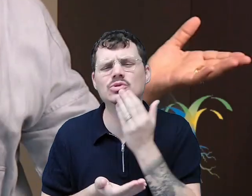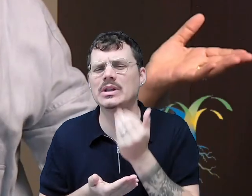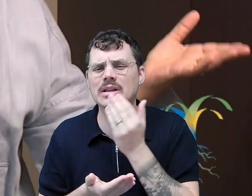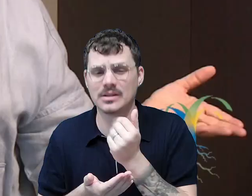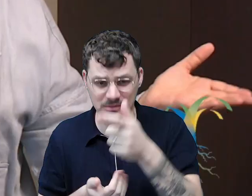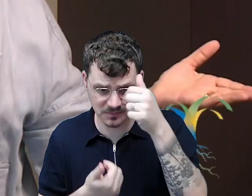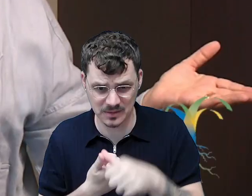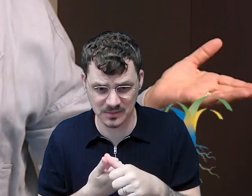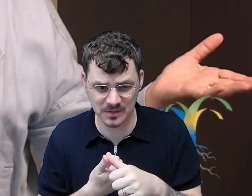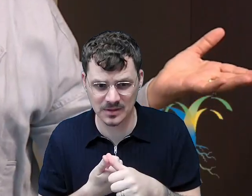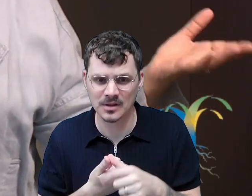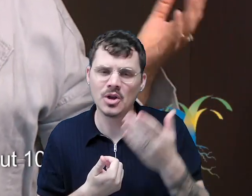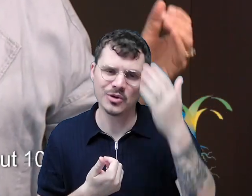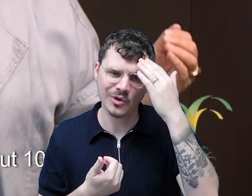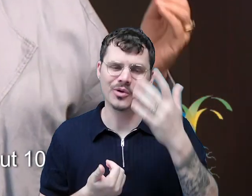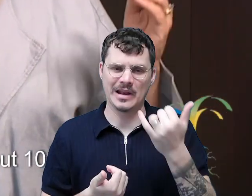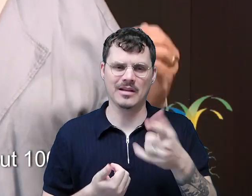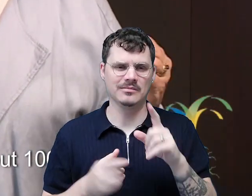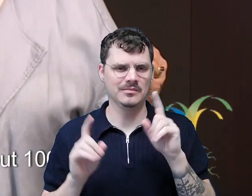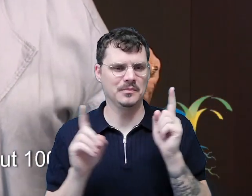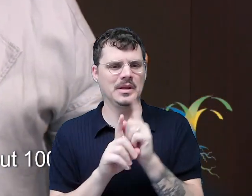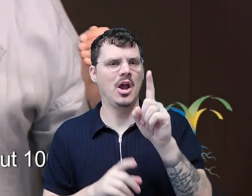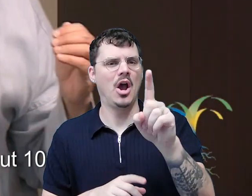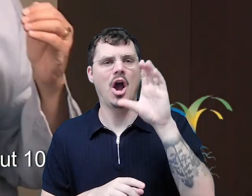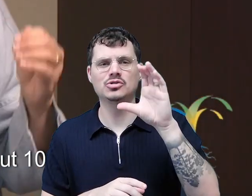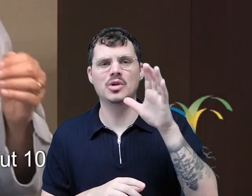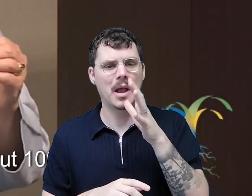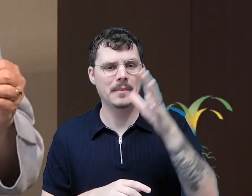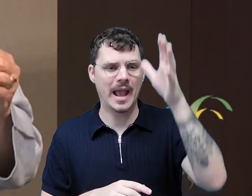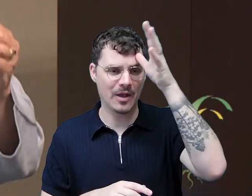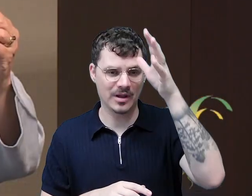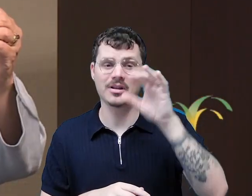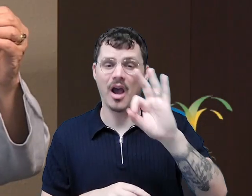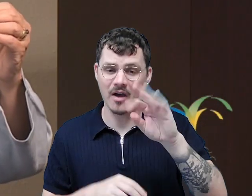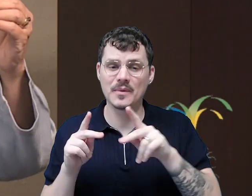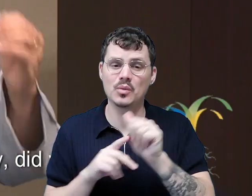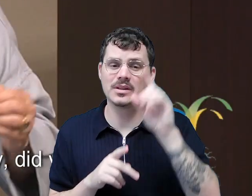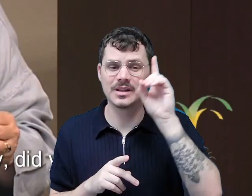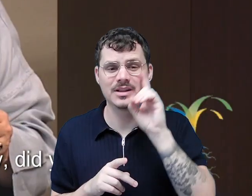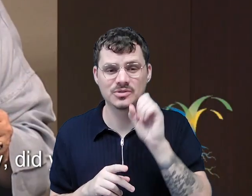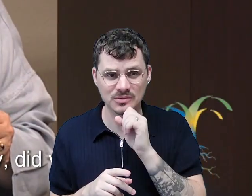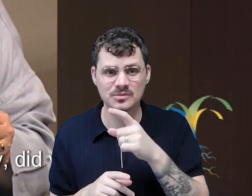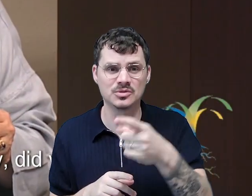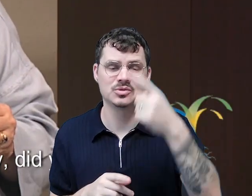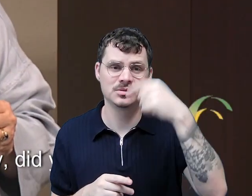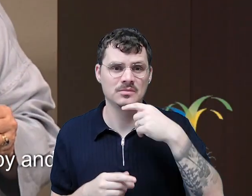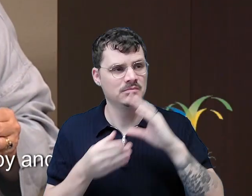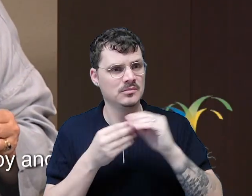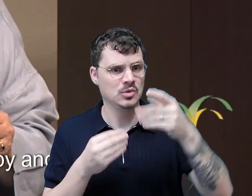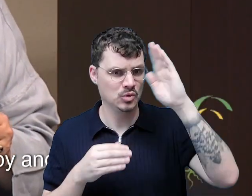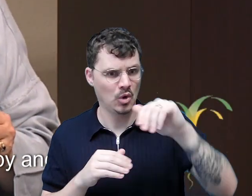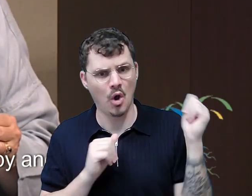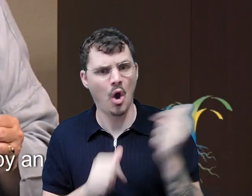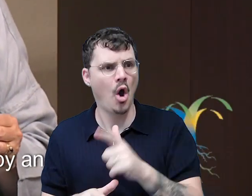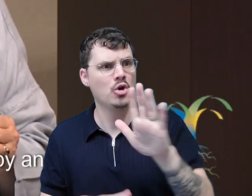sweetheart? Remember those? Fabulous to get in a room with about 100 parents of people with Down syndrome and say, did you know that